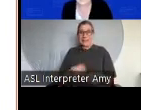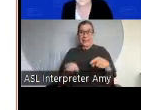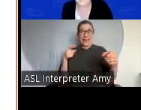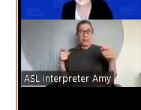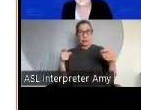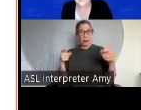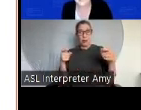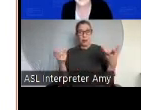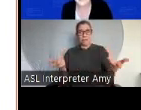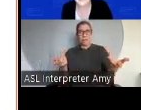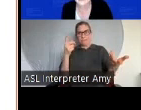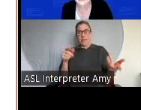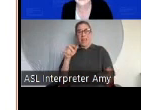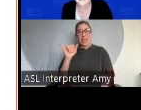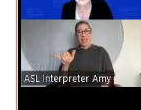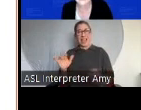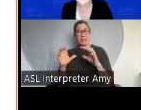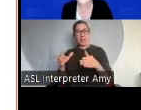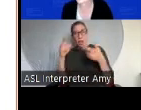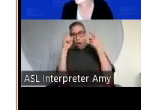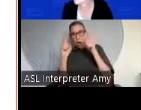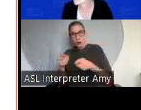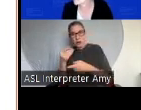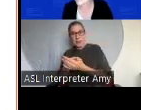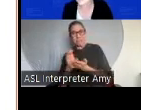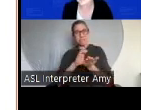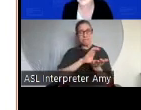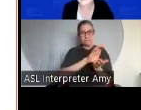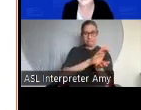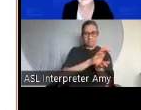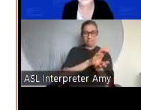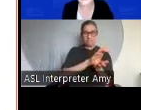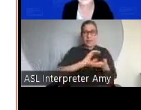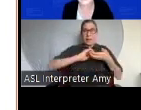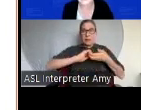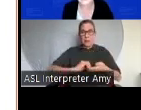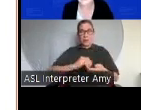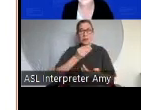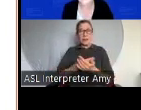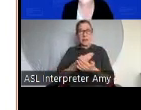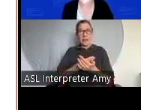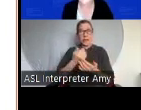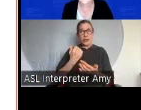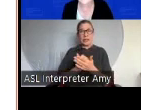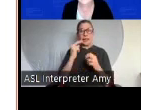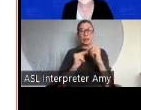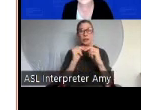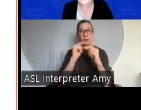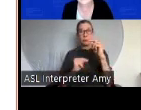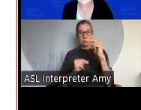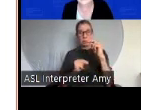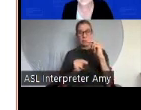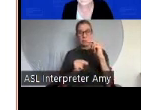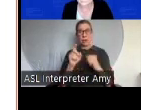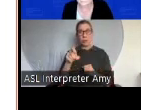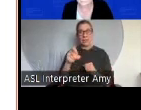agreeing to hand over funds and be partners financially in this new building. And we need to